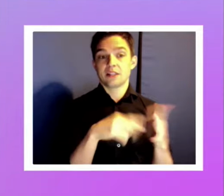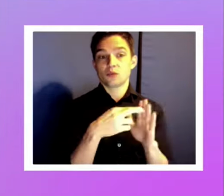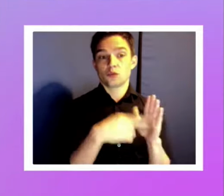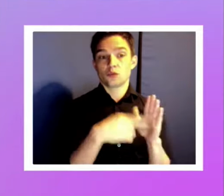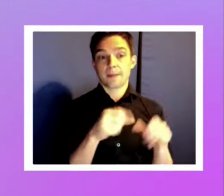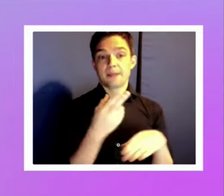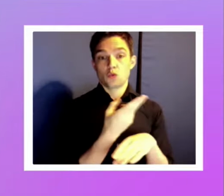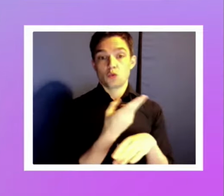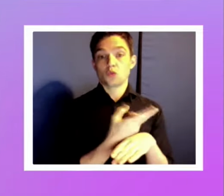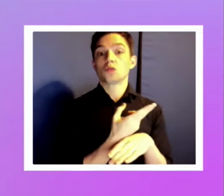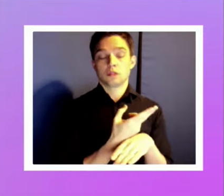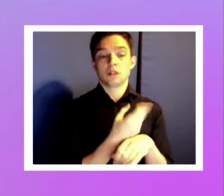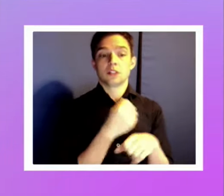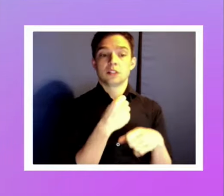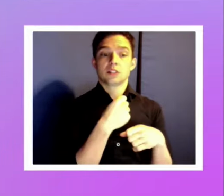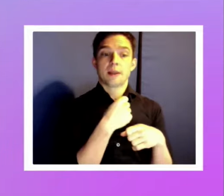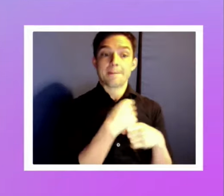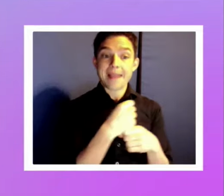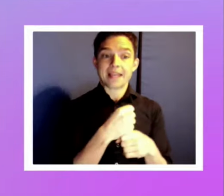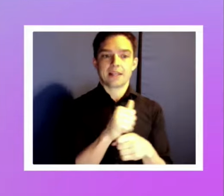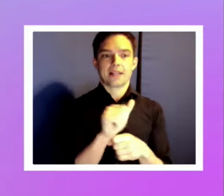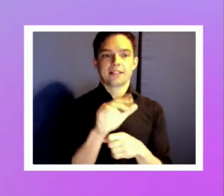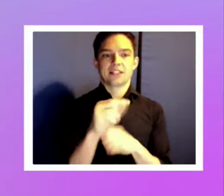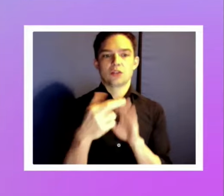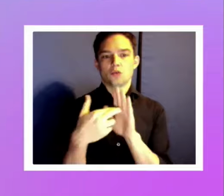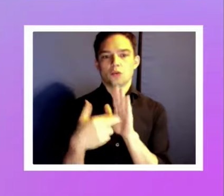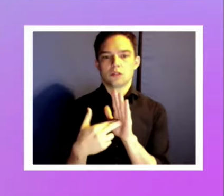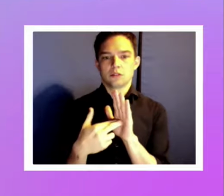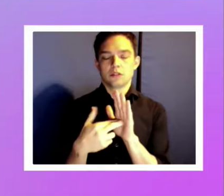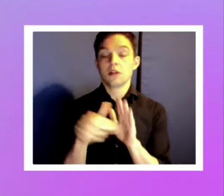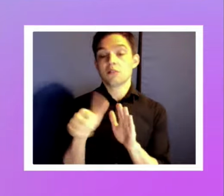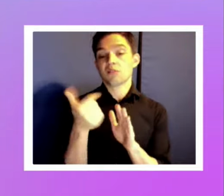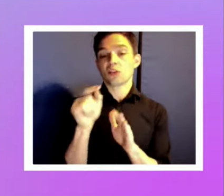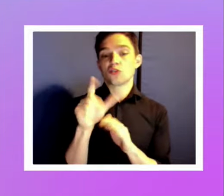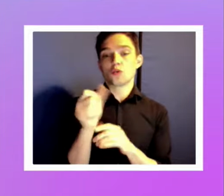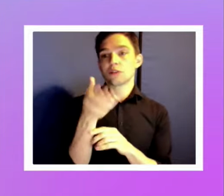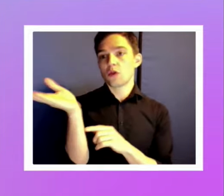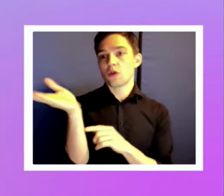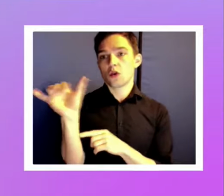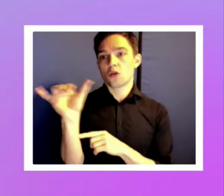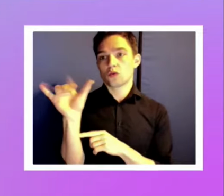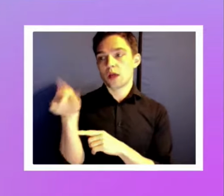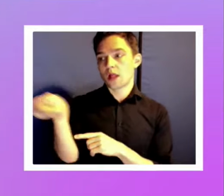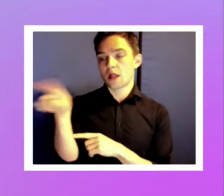used to create ACT rules. There are other tools out there too that have